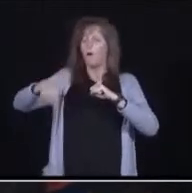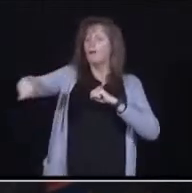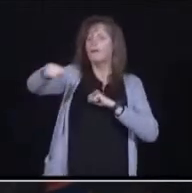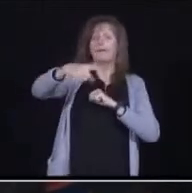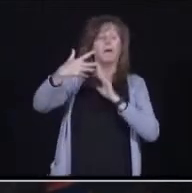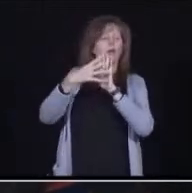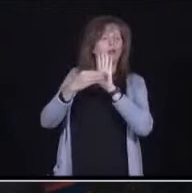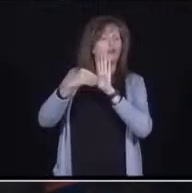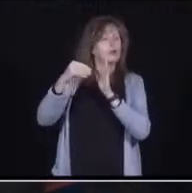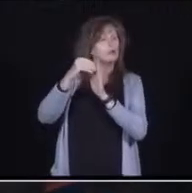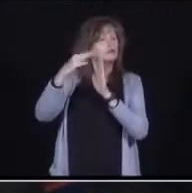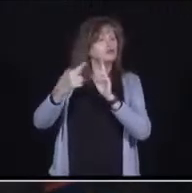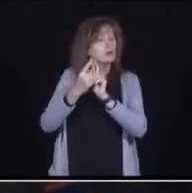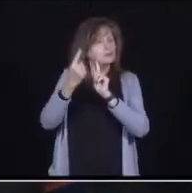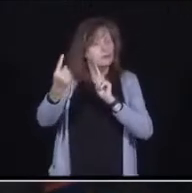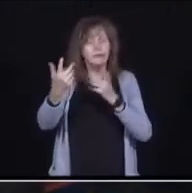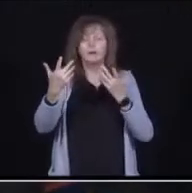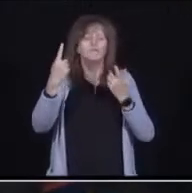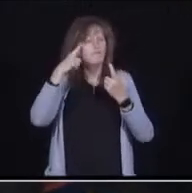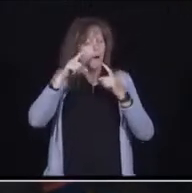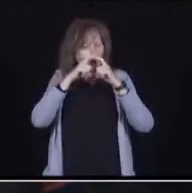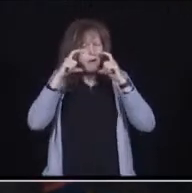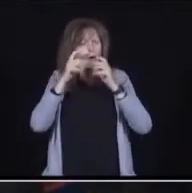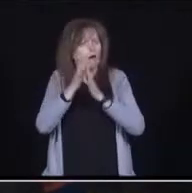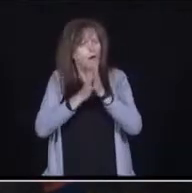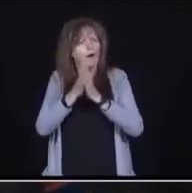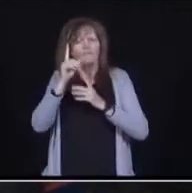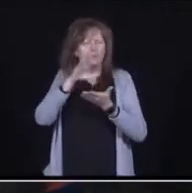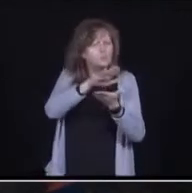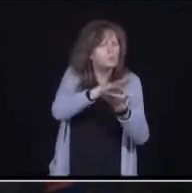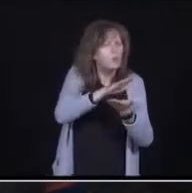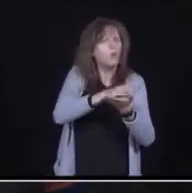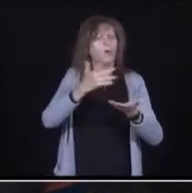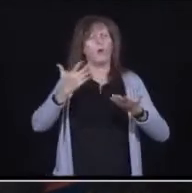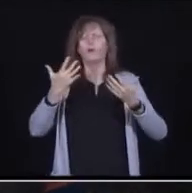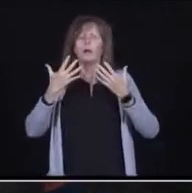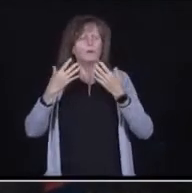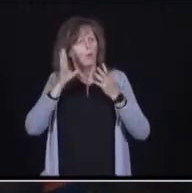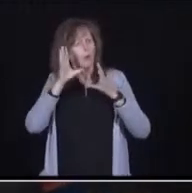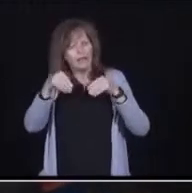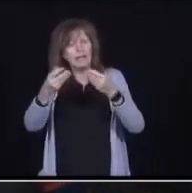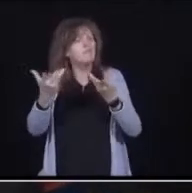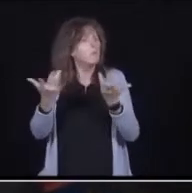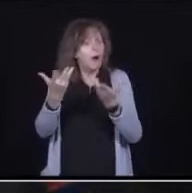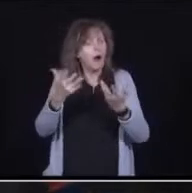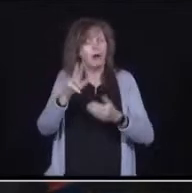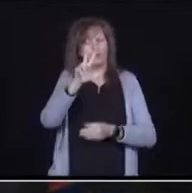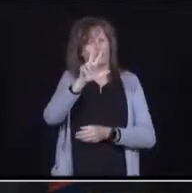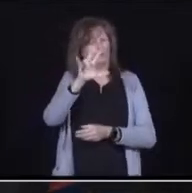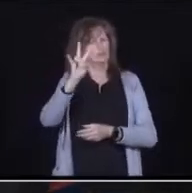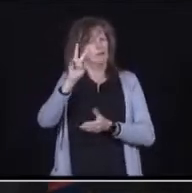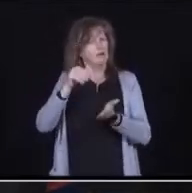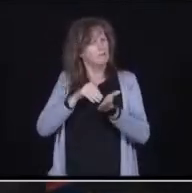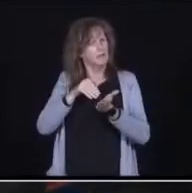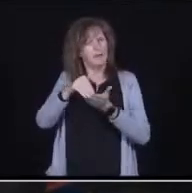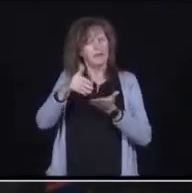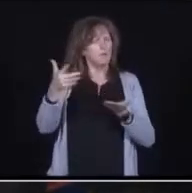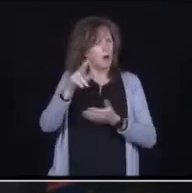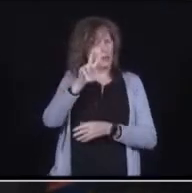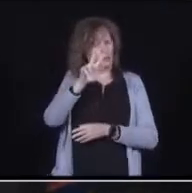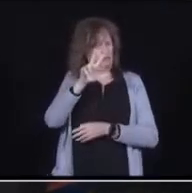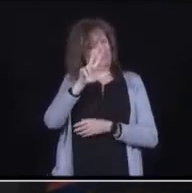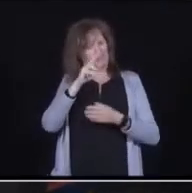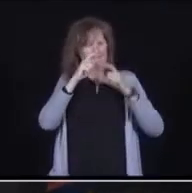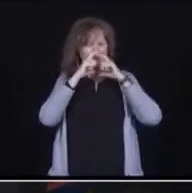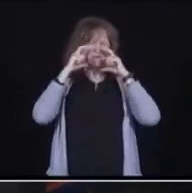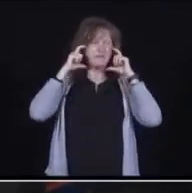schools throughout the province. We've delivered over 37 million pieces of PPE. That's 19.5